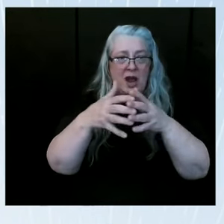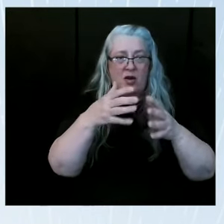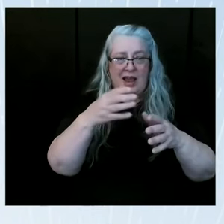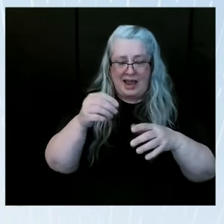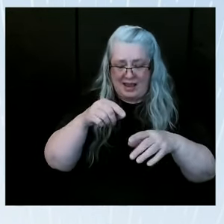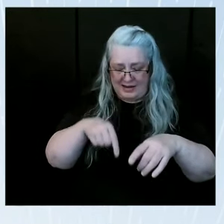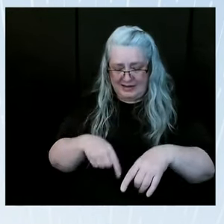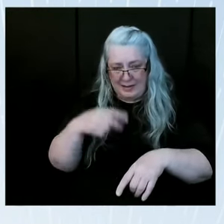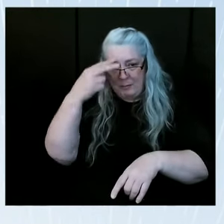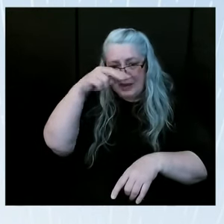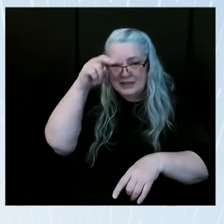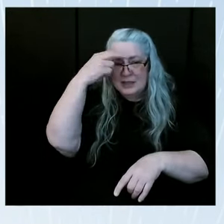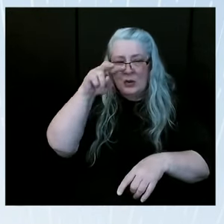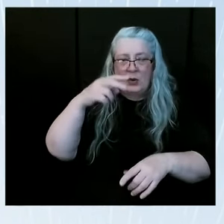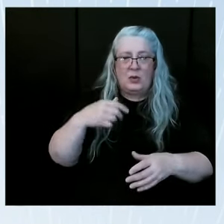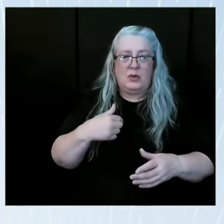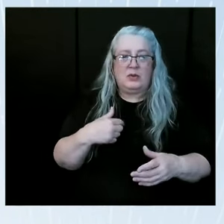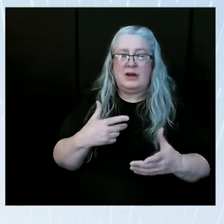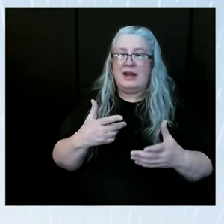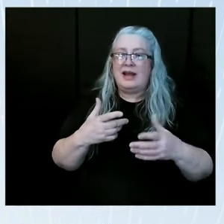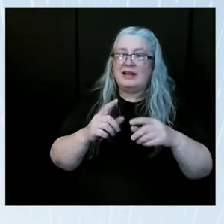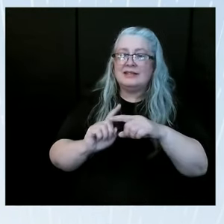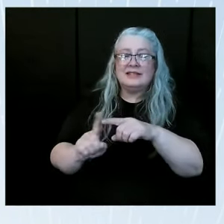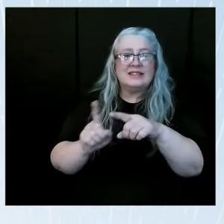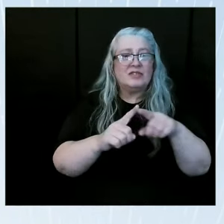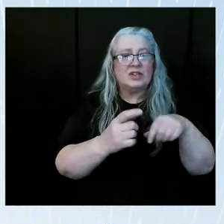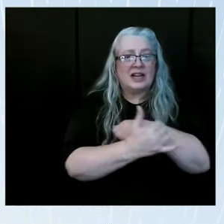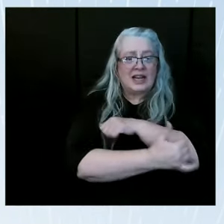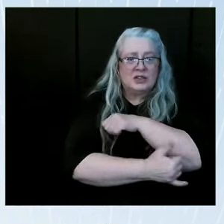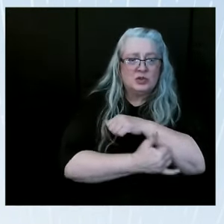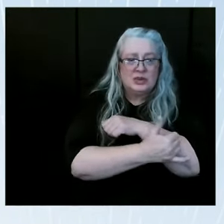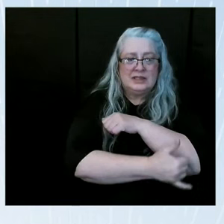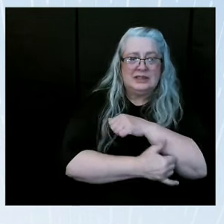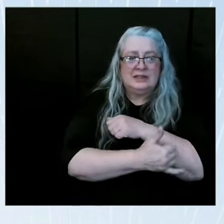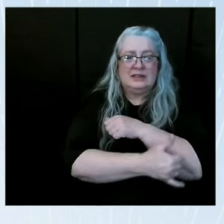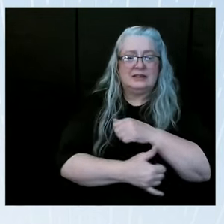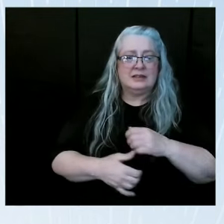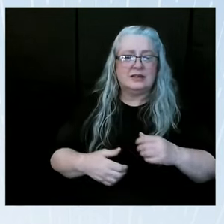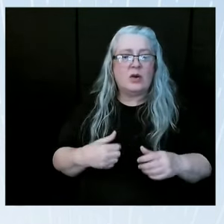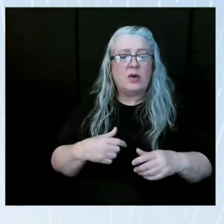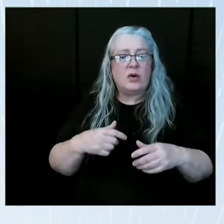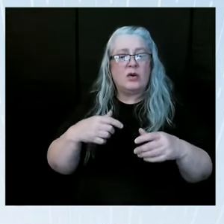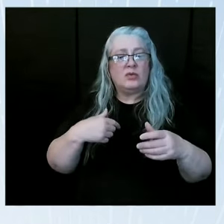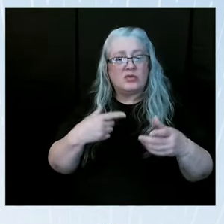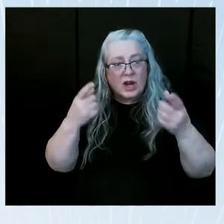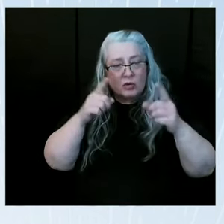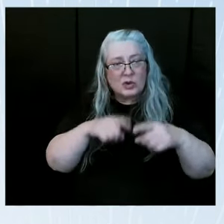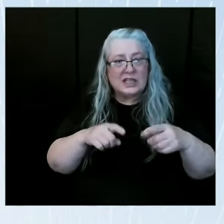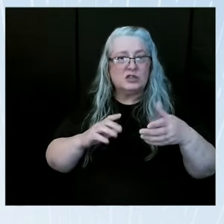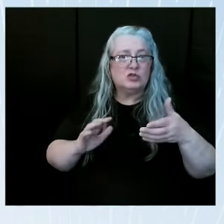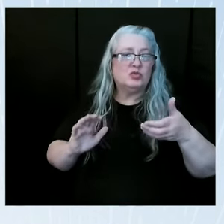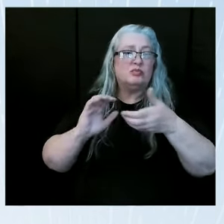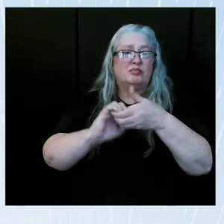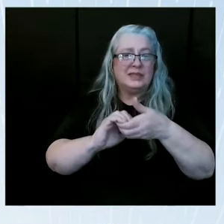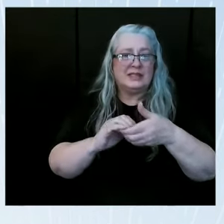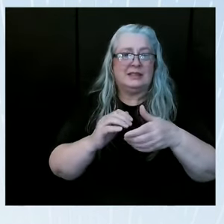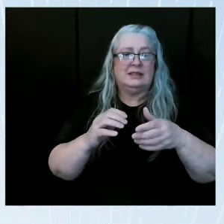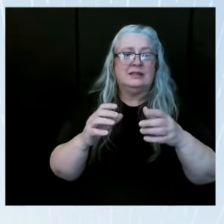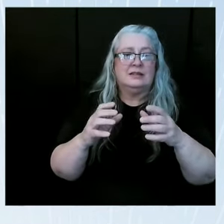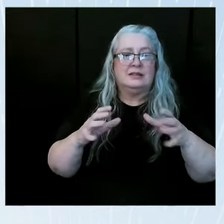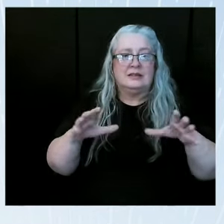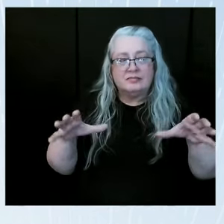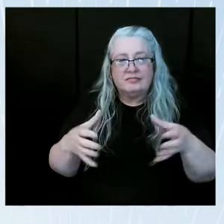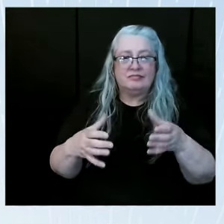at that meeting to resume the Trilateral Working Group on Trafficking in Persons this year, That's going to allow us to focus on cross-border aspects of